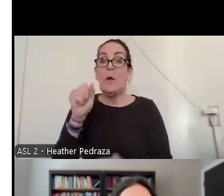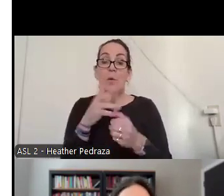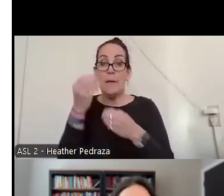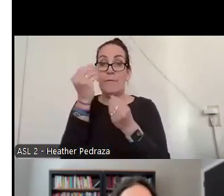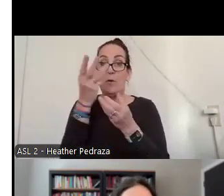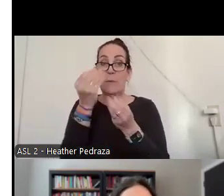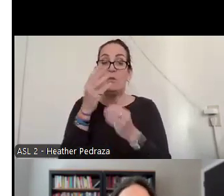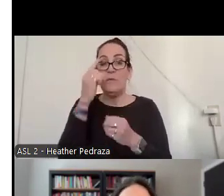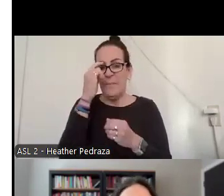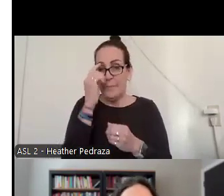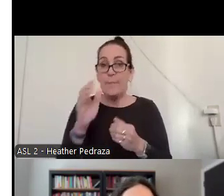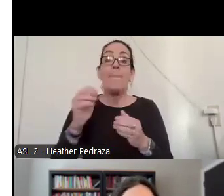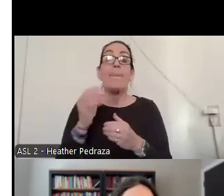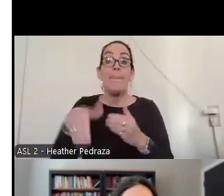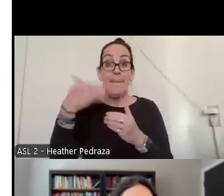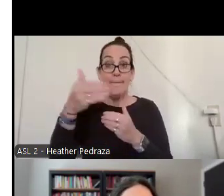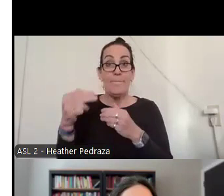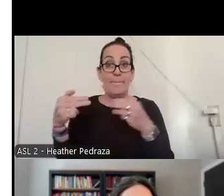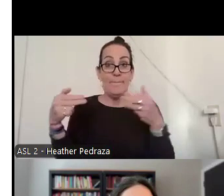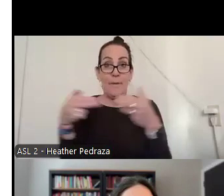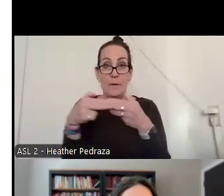If I could get the next.